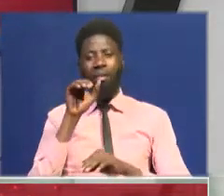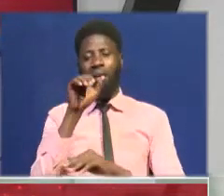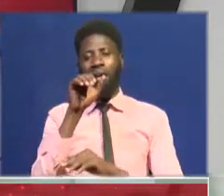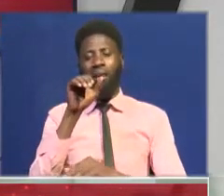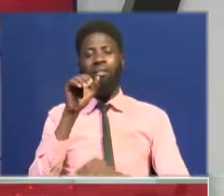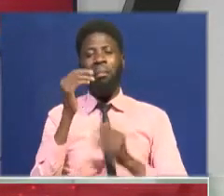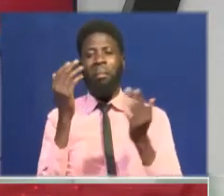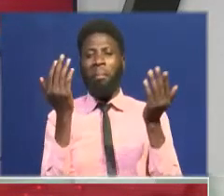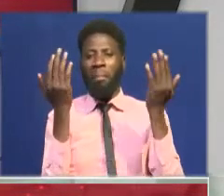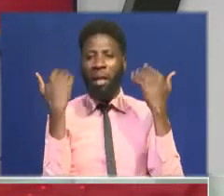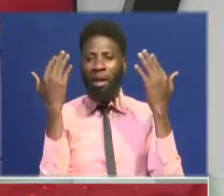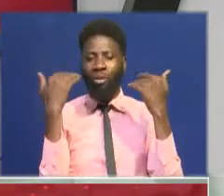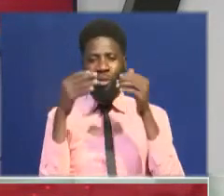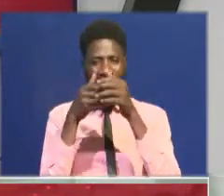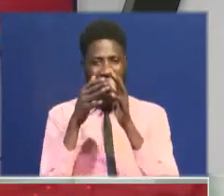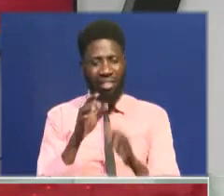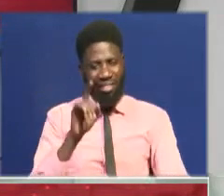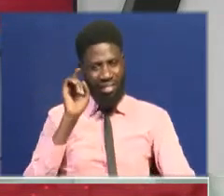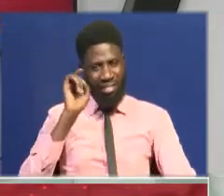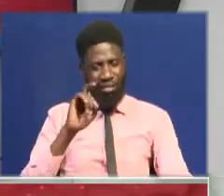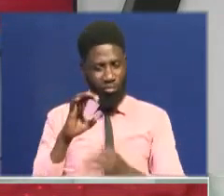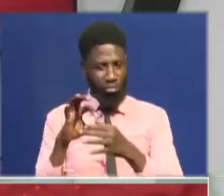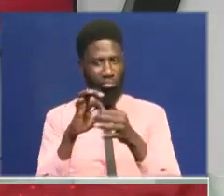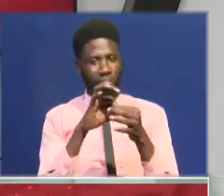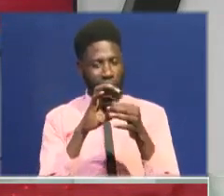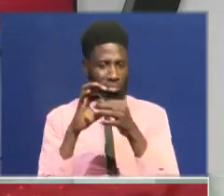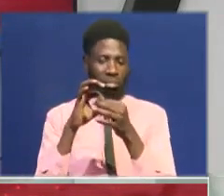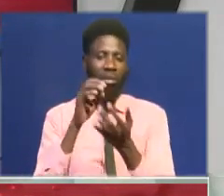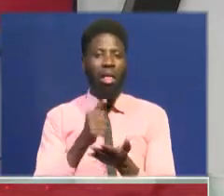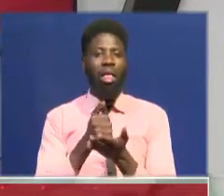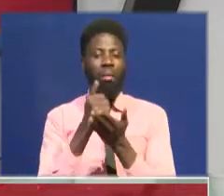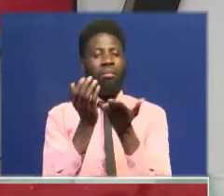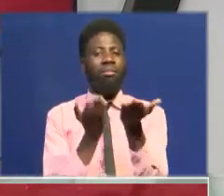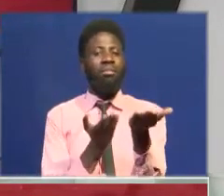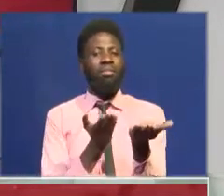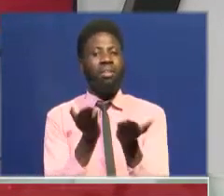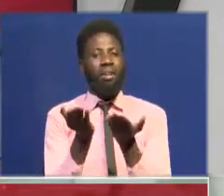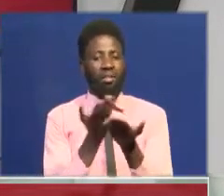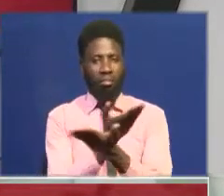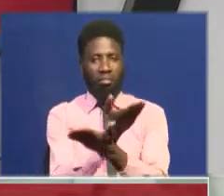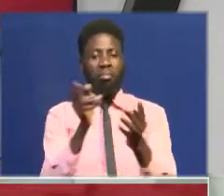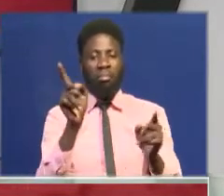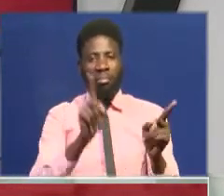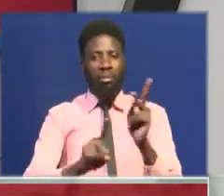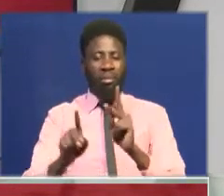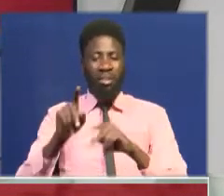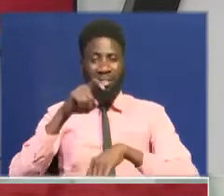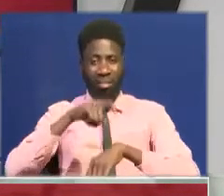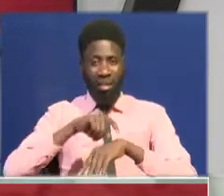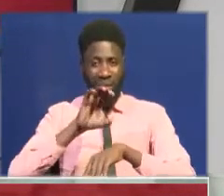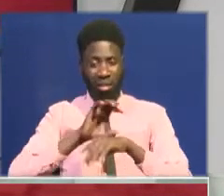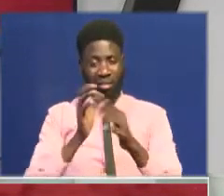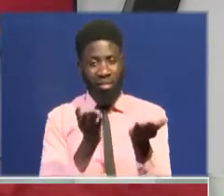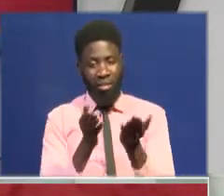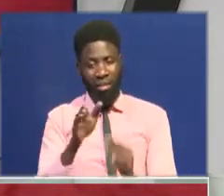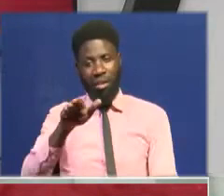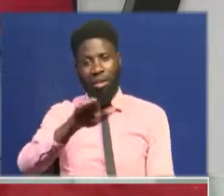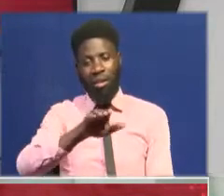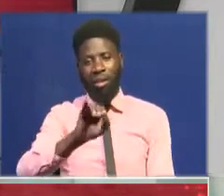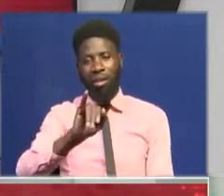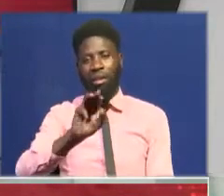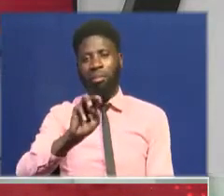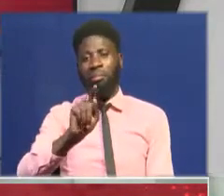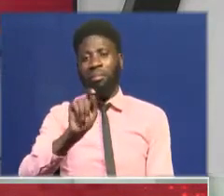contemplate, complement each other on delivering services. Speaking during the church service in Imenti, Meru County, Kuria said